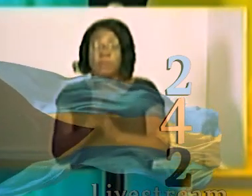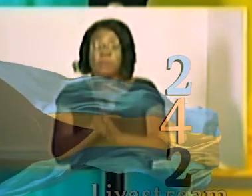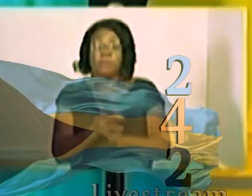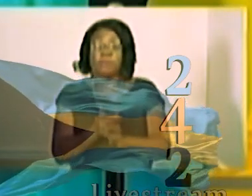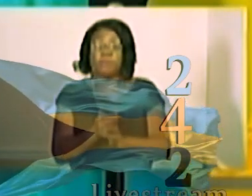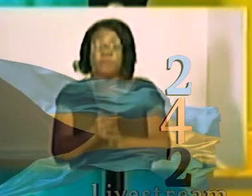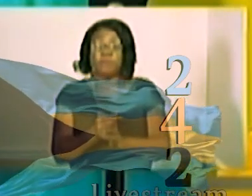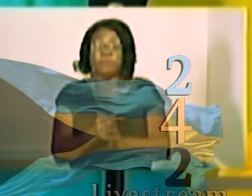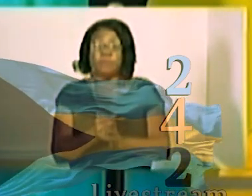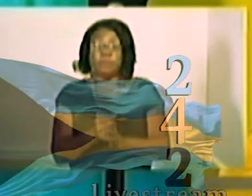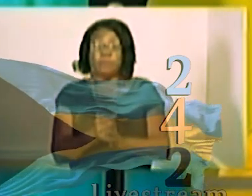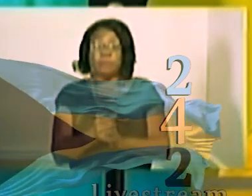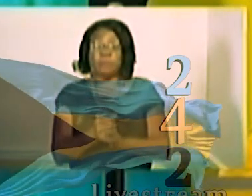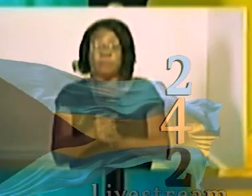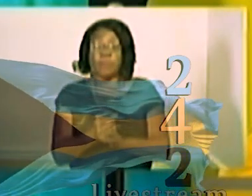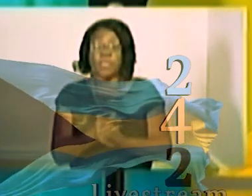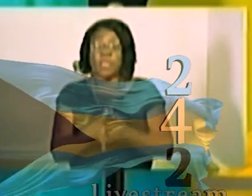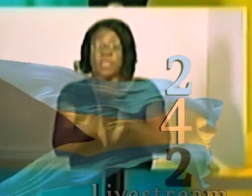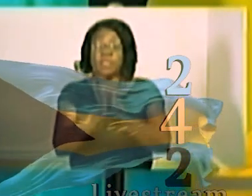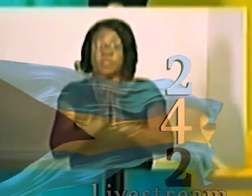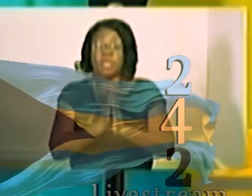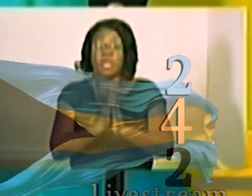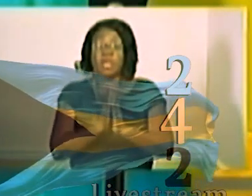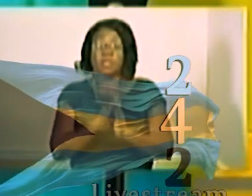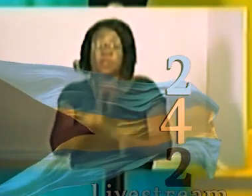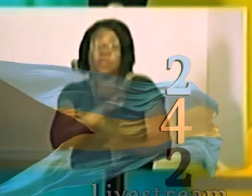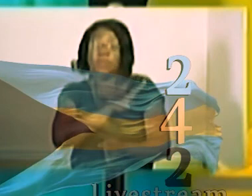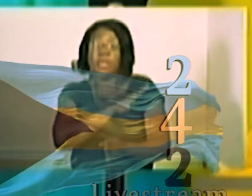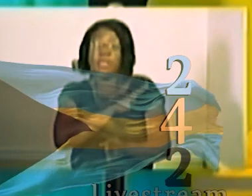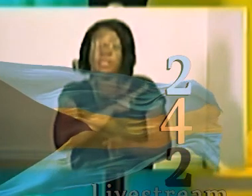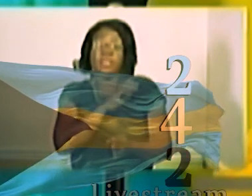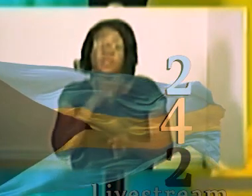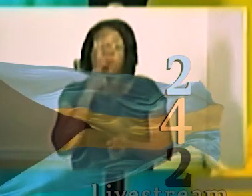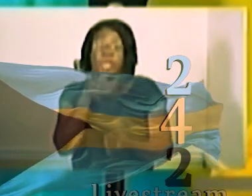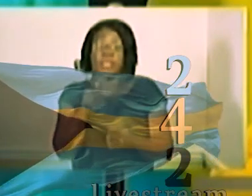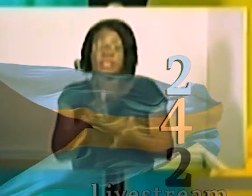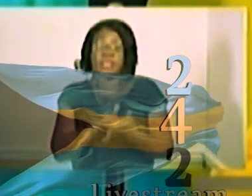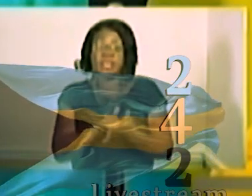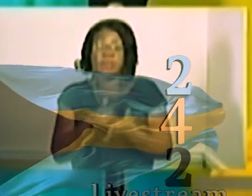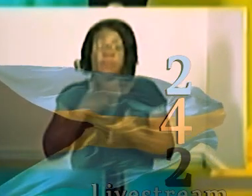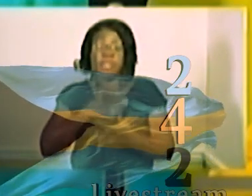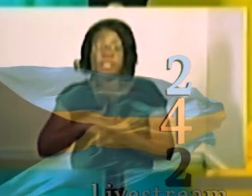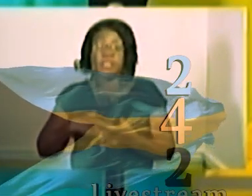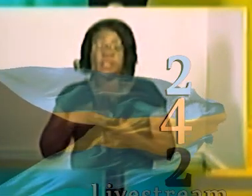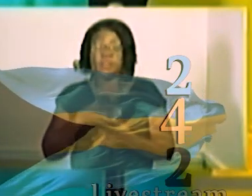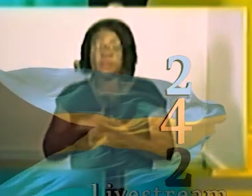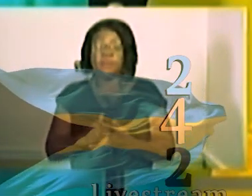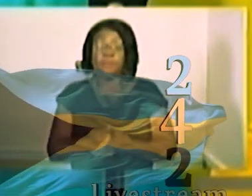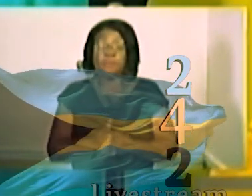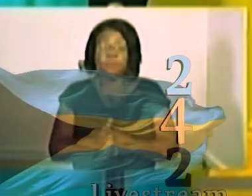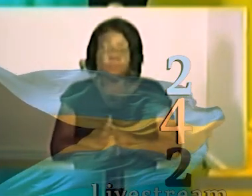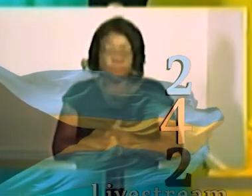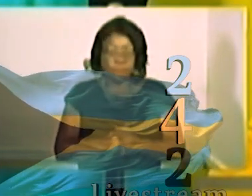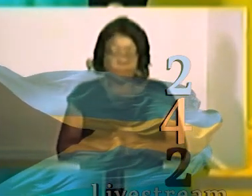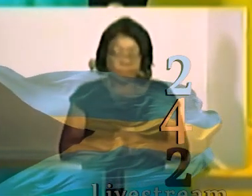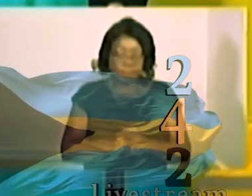here in Grandmama? Can I ask Dr. Frank Bartlett to speak to that, please? Dr.